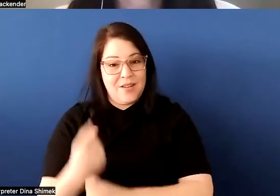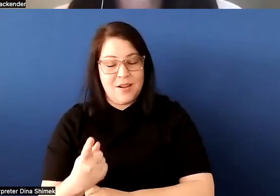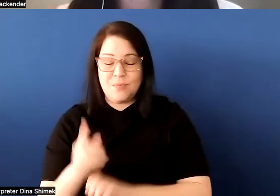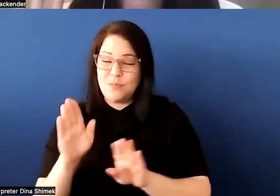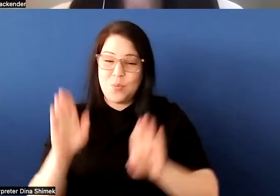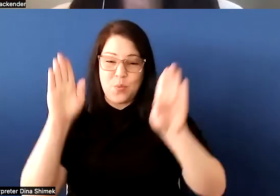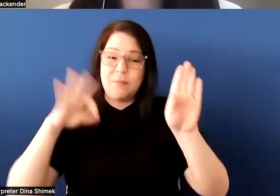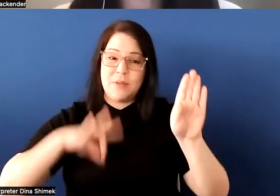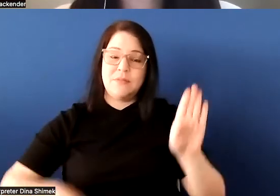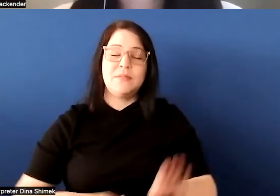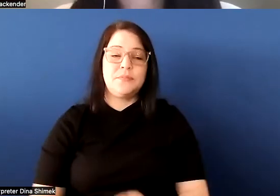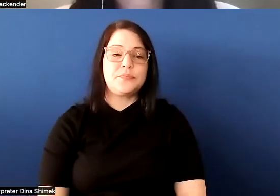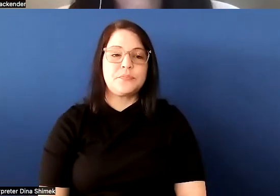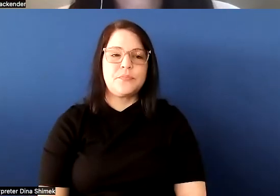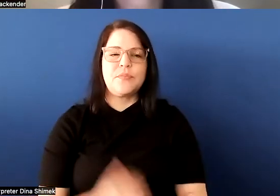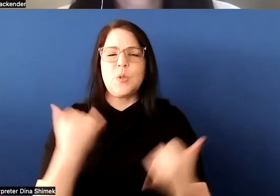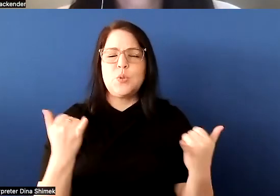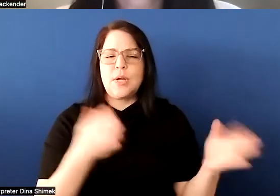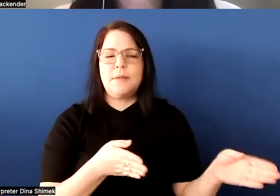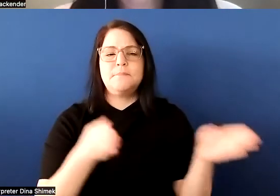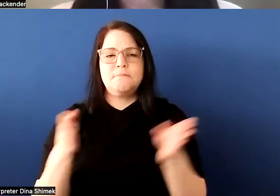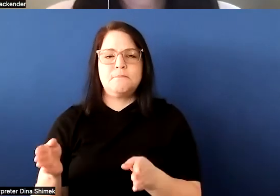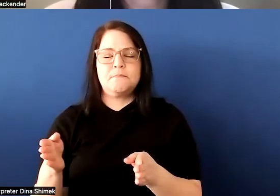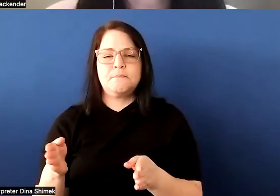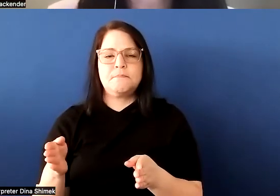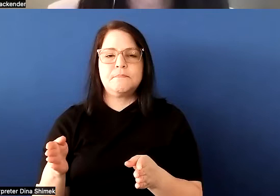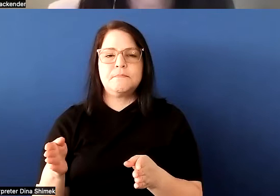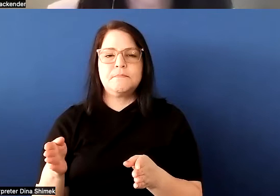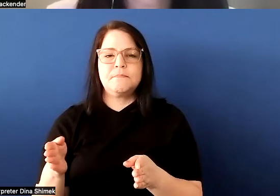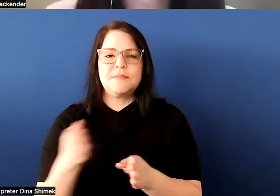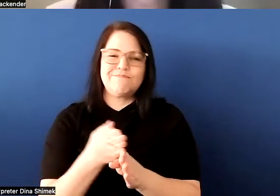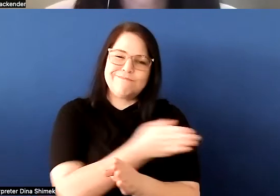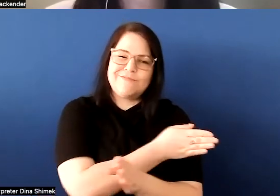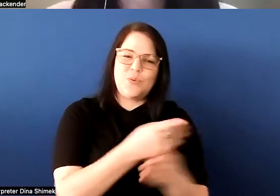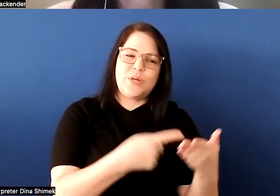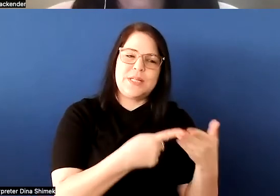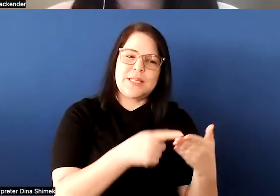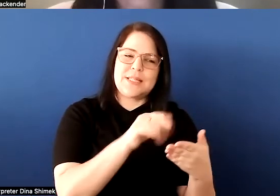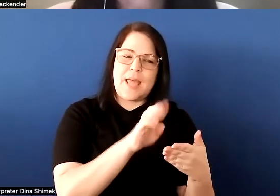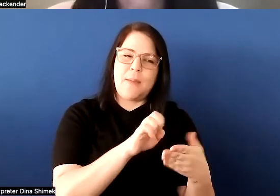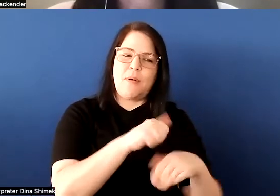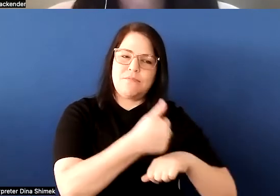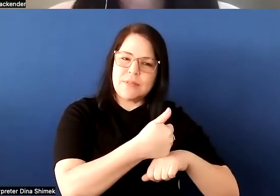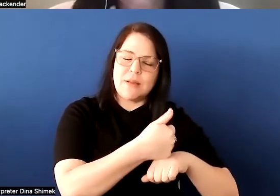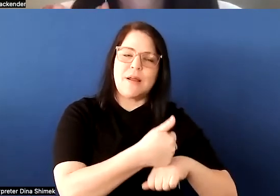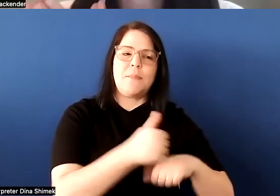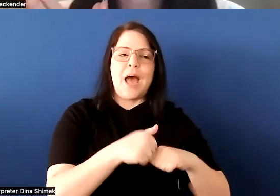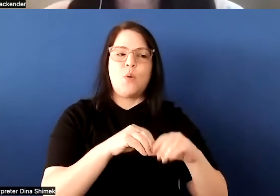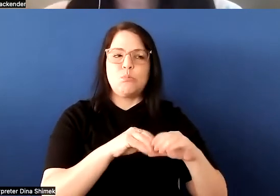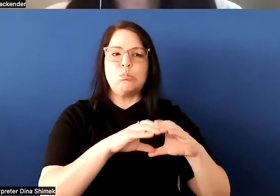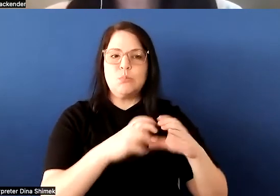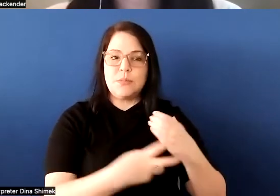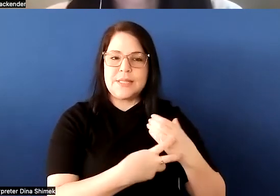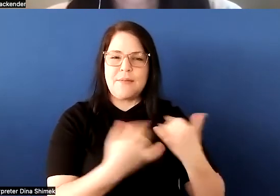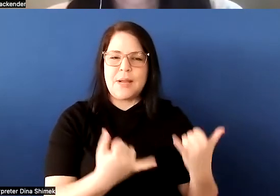But I want to spend a little bit of time, we've talked about, how you get your ABLE account set up and how you start saving, but